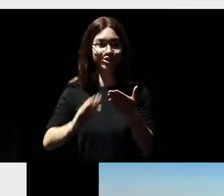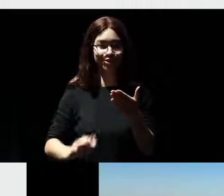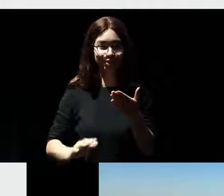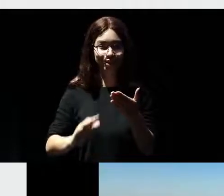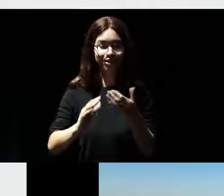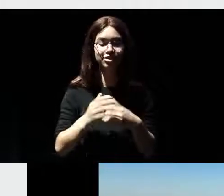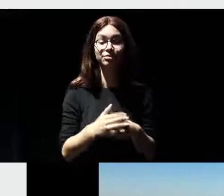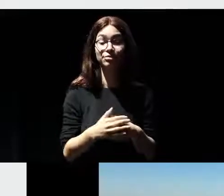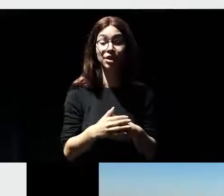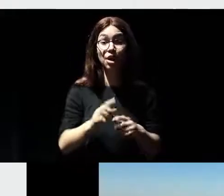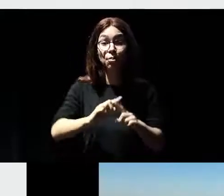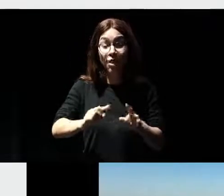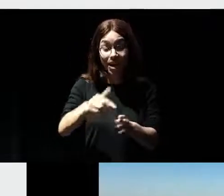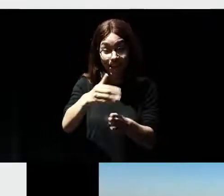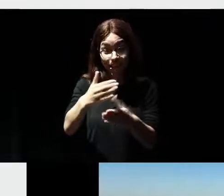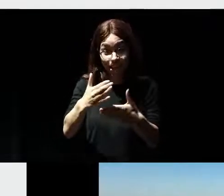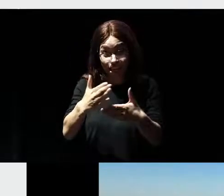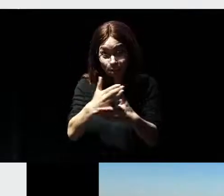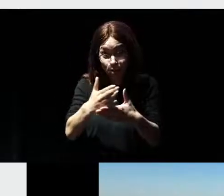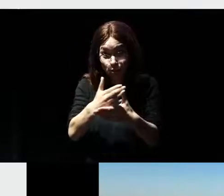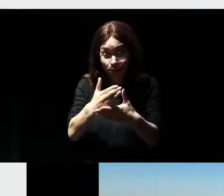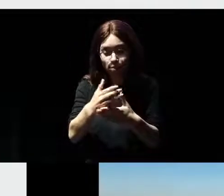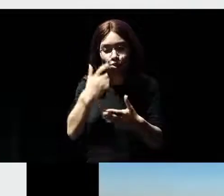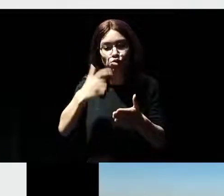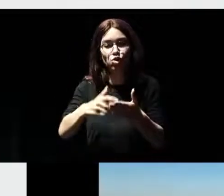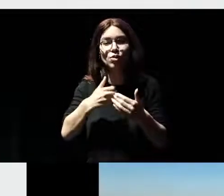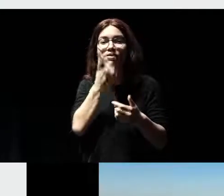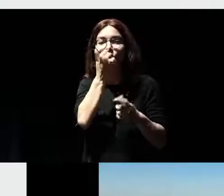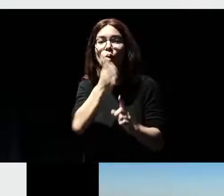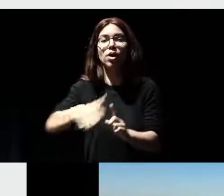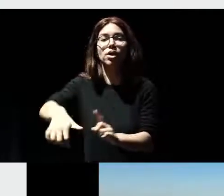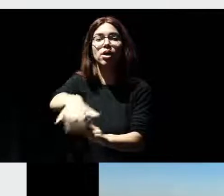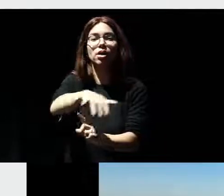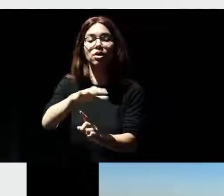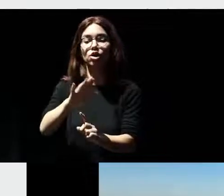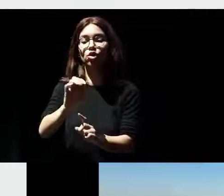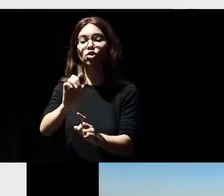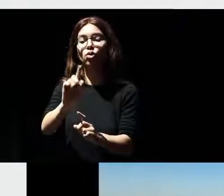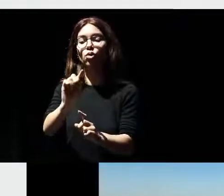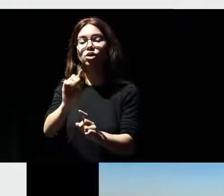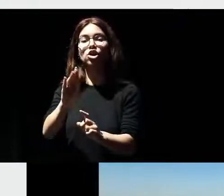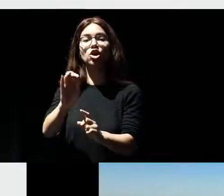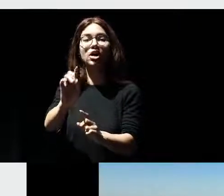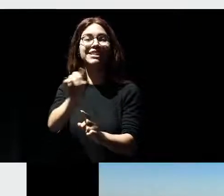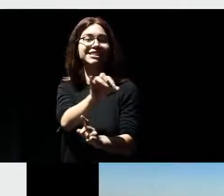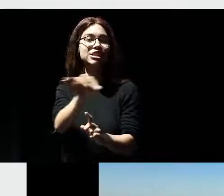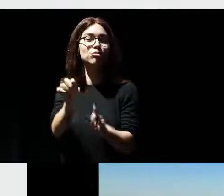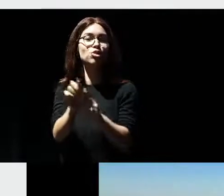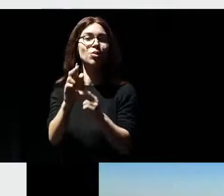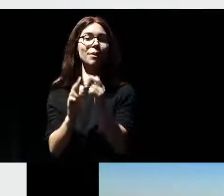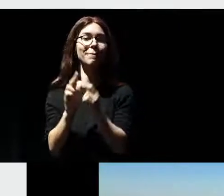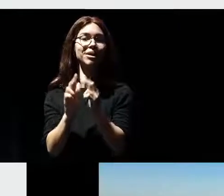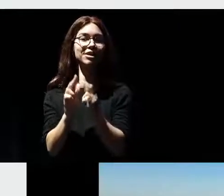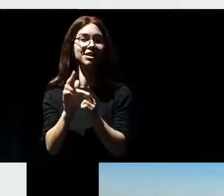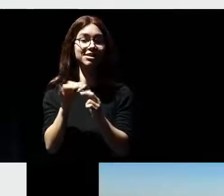then interspersed in between are courtyards, very similar to the buildings typologically that are just